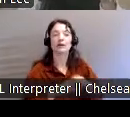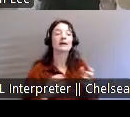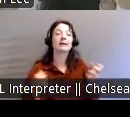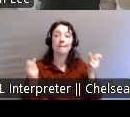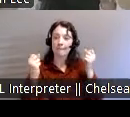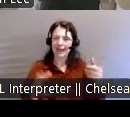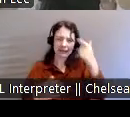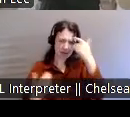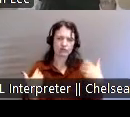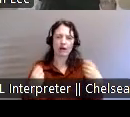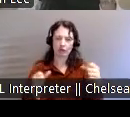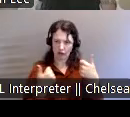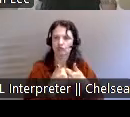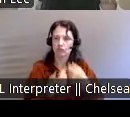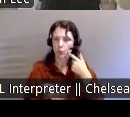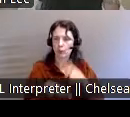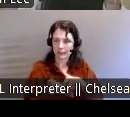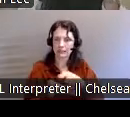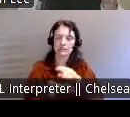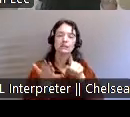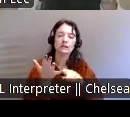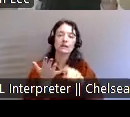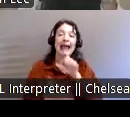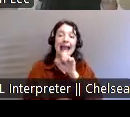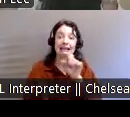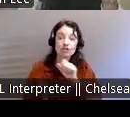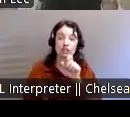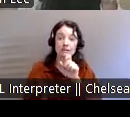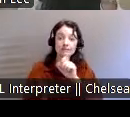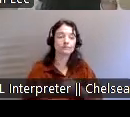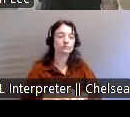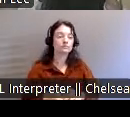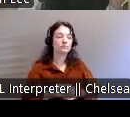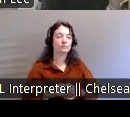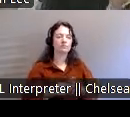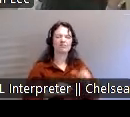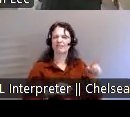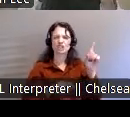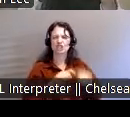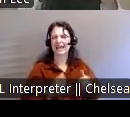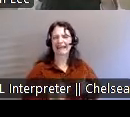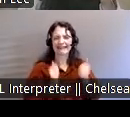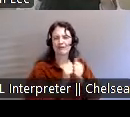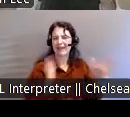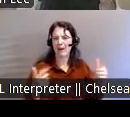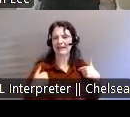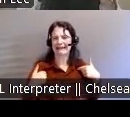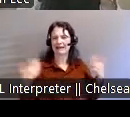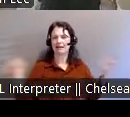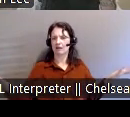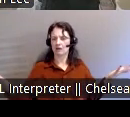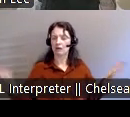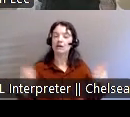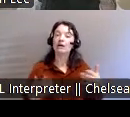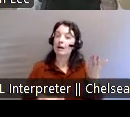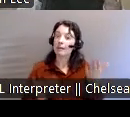health challenges, aging. She wouldn't be able to live without me. Those notions of how